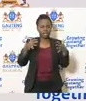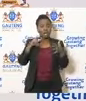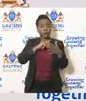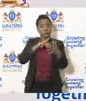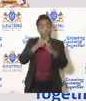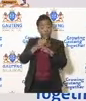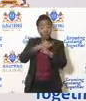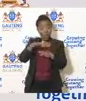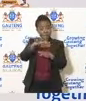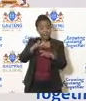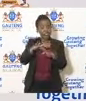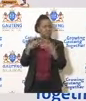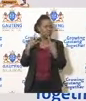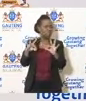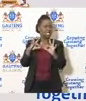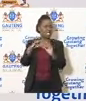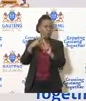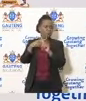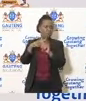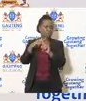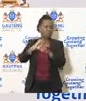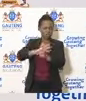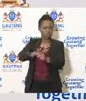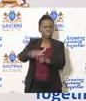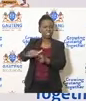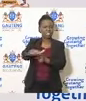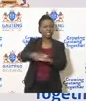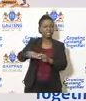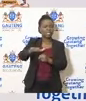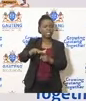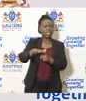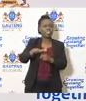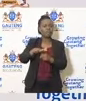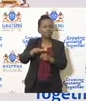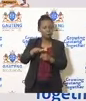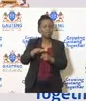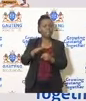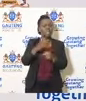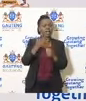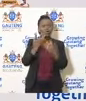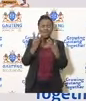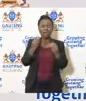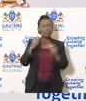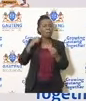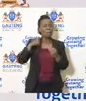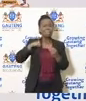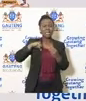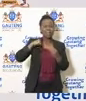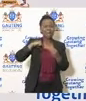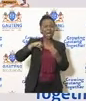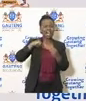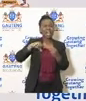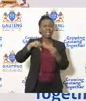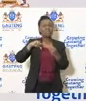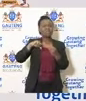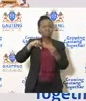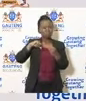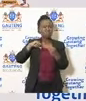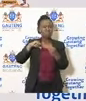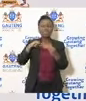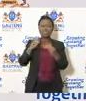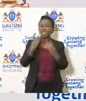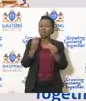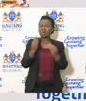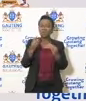COVID-free. Sedibeng is one of those areas where we even have a whole municipality that has got cases that are just